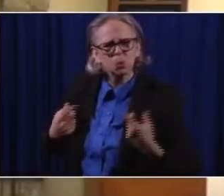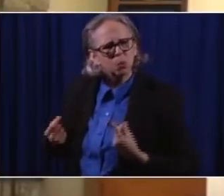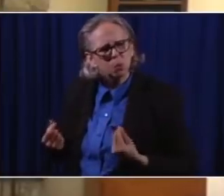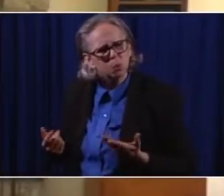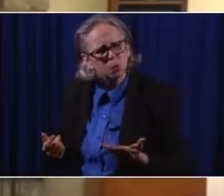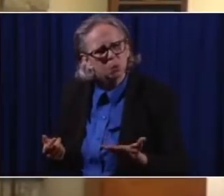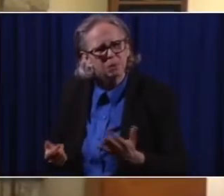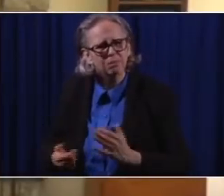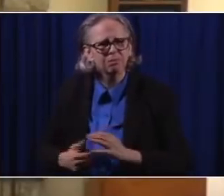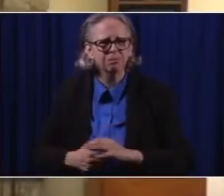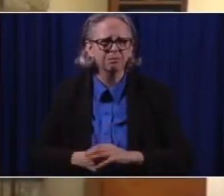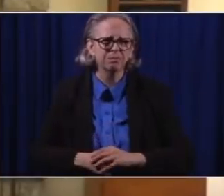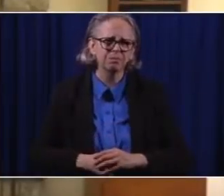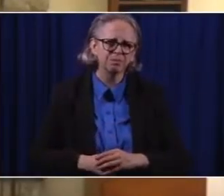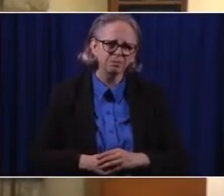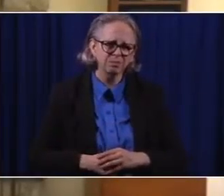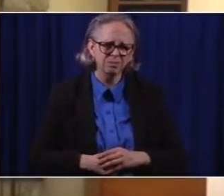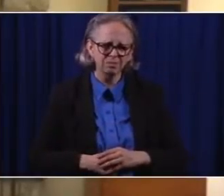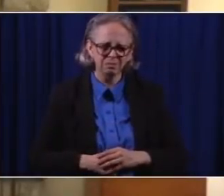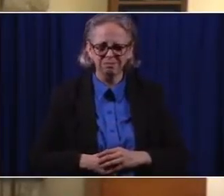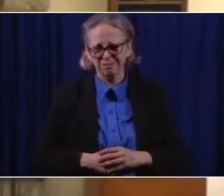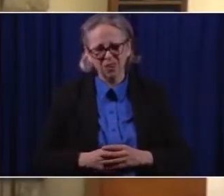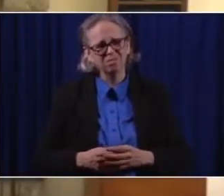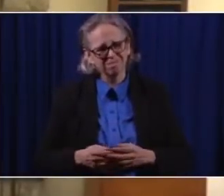we believe will make a difference.